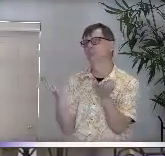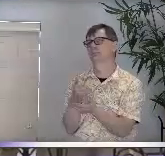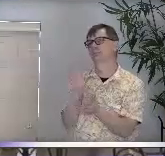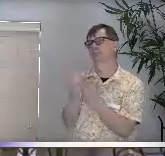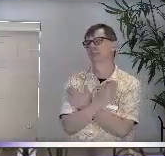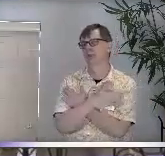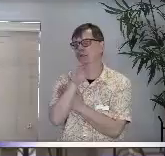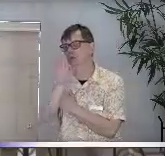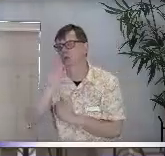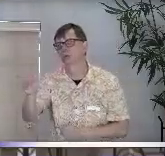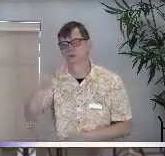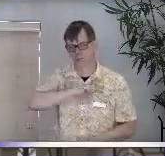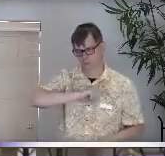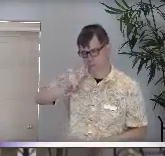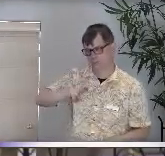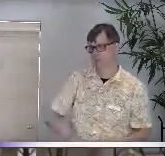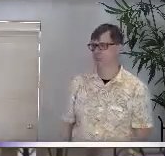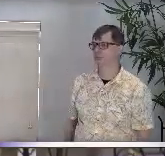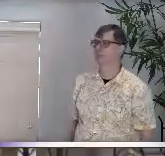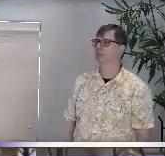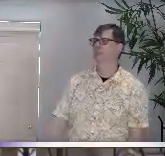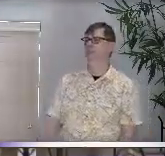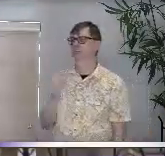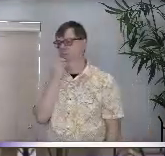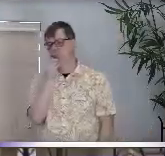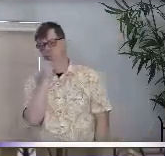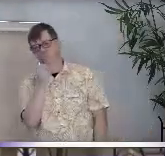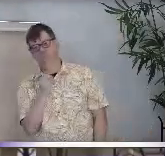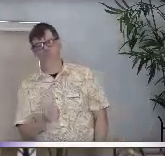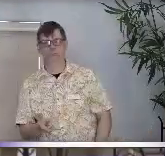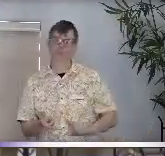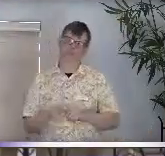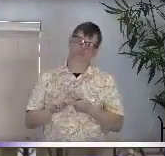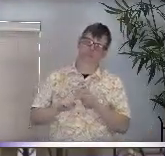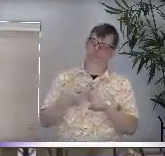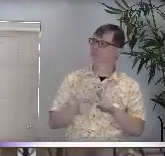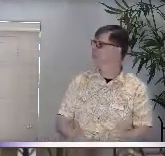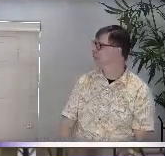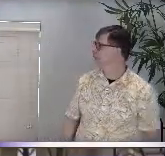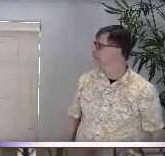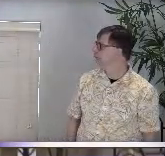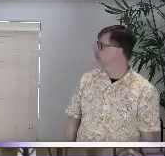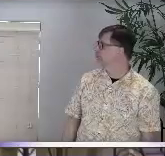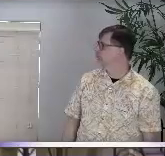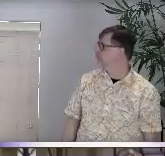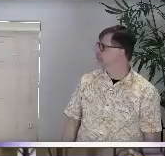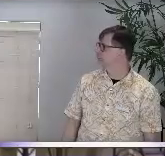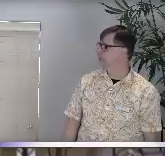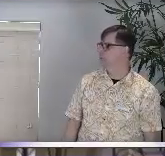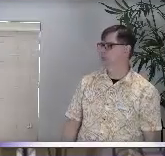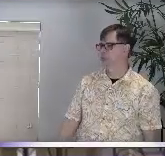love and honor, and the medicine. So my friend Govan, who came, some of you met him at the Salt Song, he